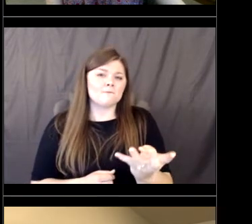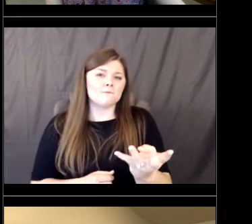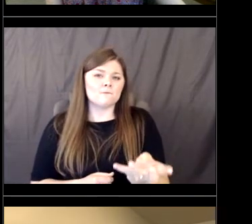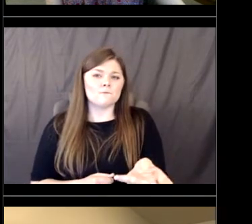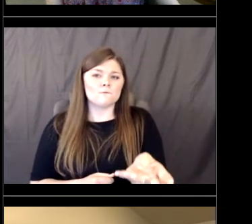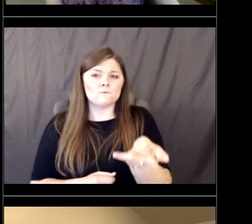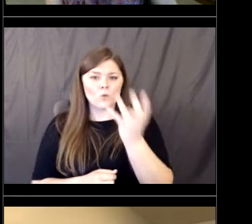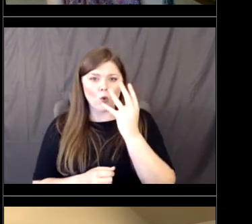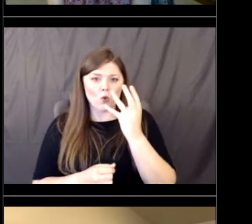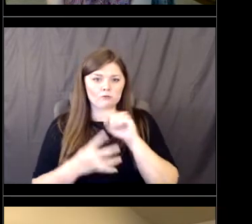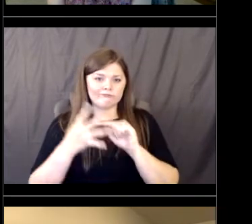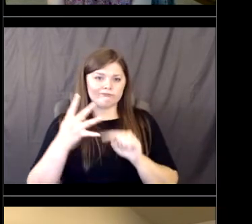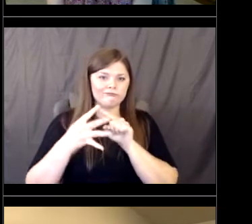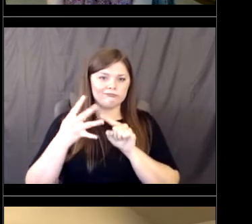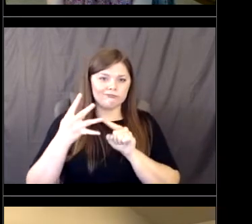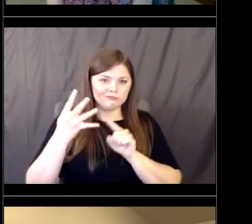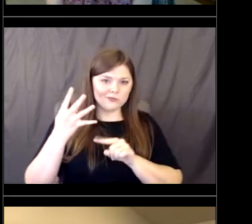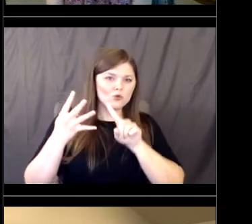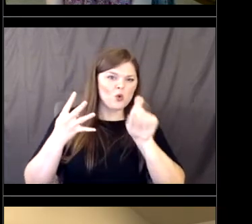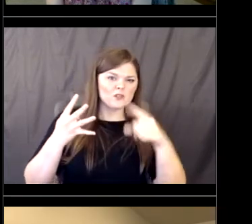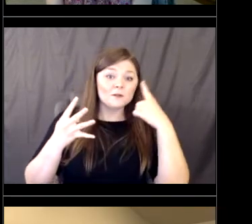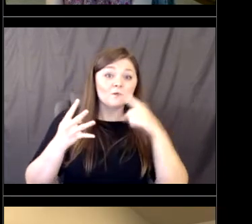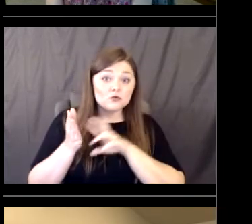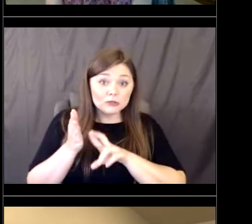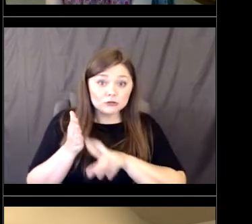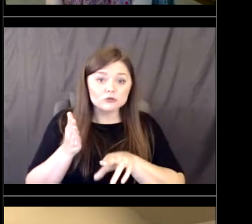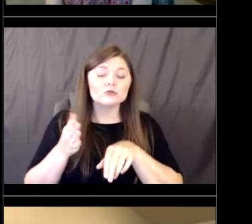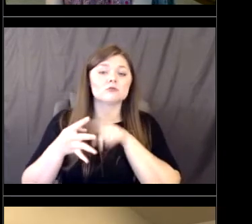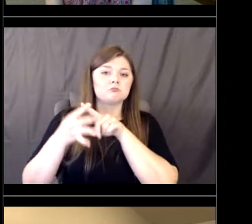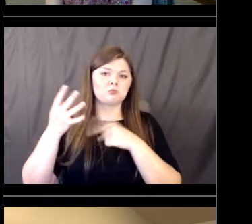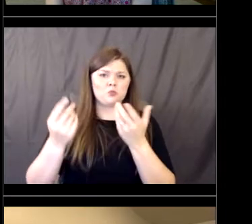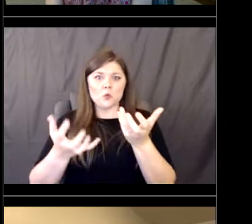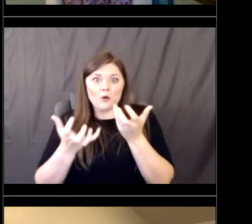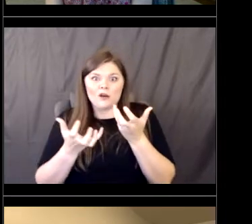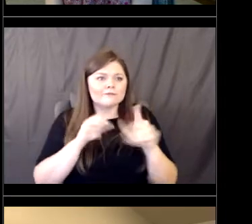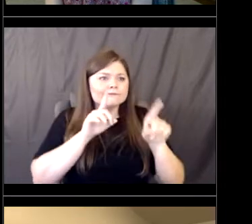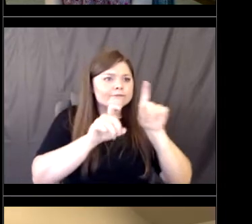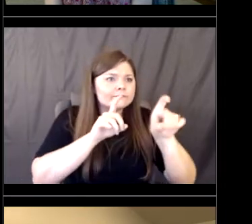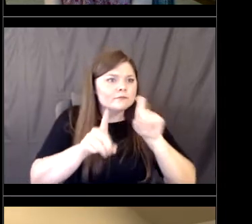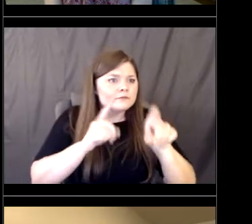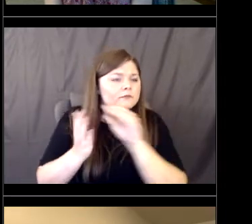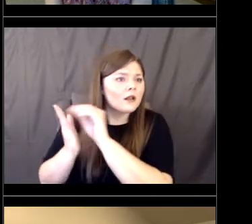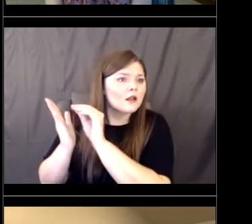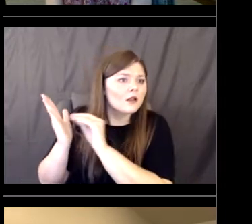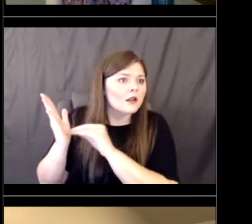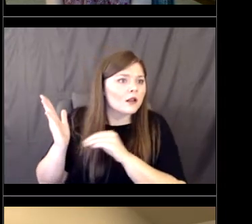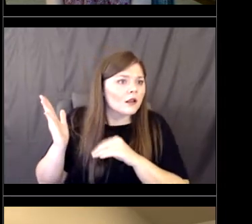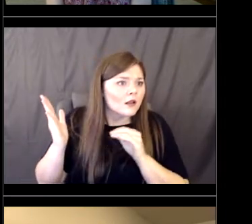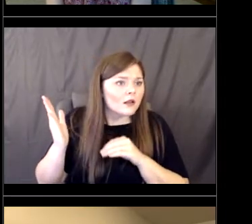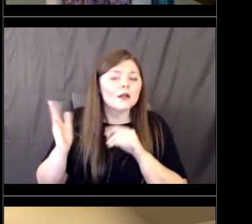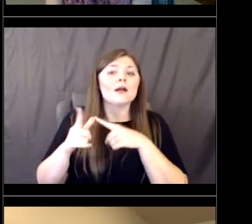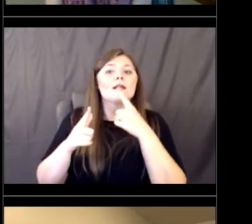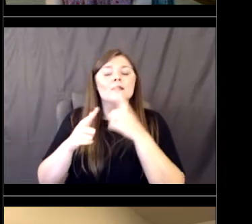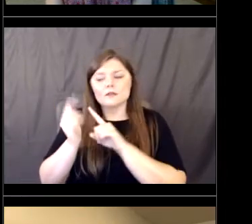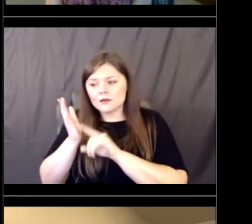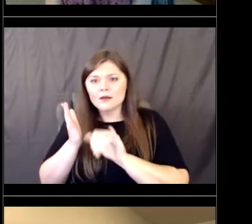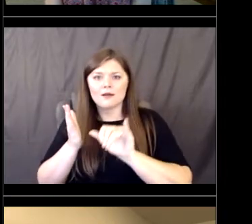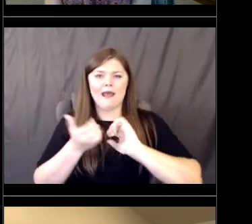research questions. So we just wanted to gather some information and start to understand how we could make improvements. And that's what we were doing in this first